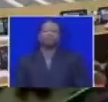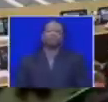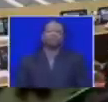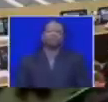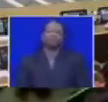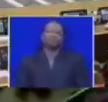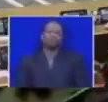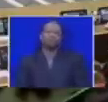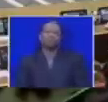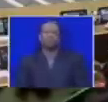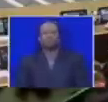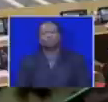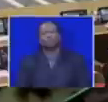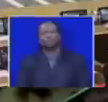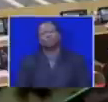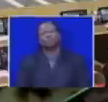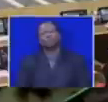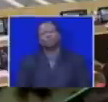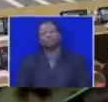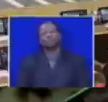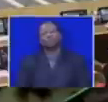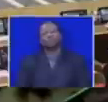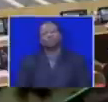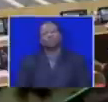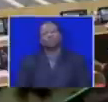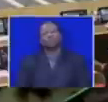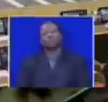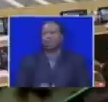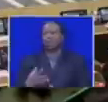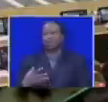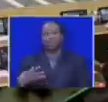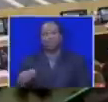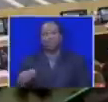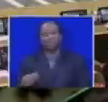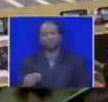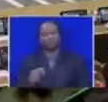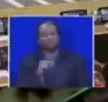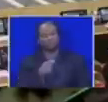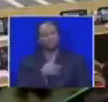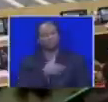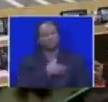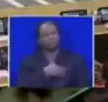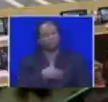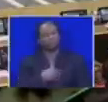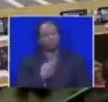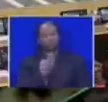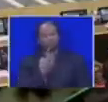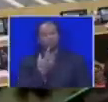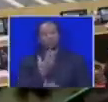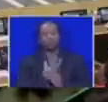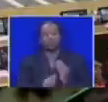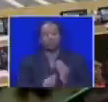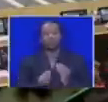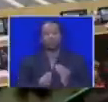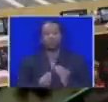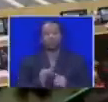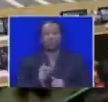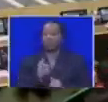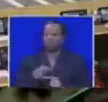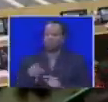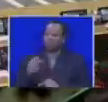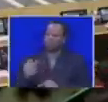anywhere. Put him out. We are not going Zuma is the one who must withdraw. You are withdrawing a wrong